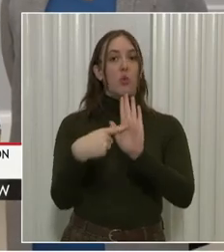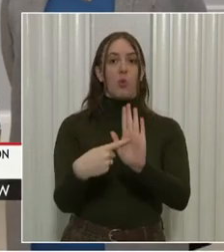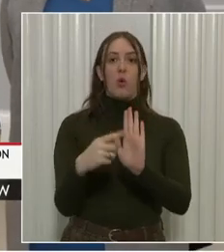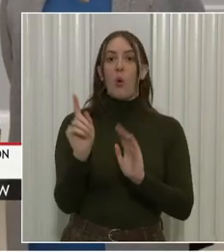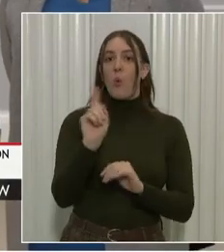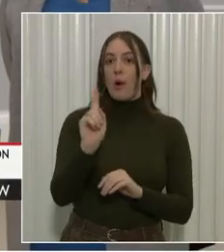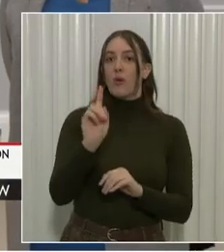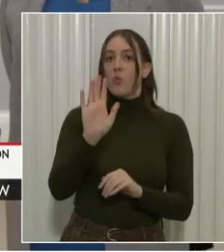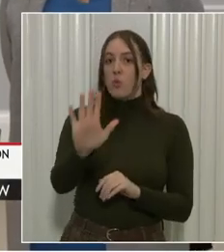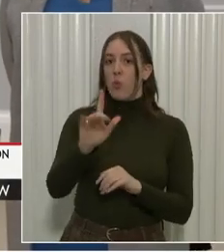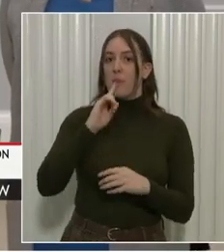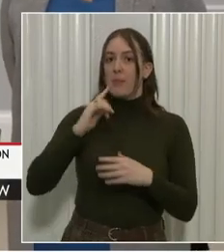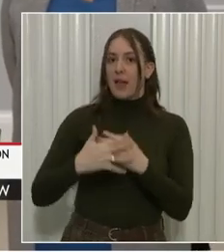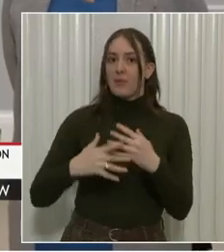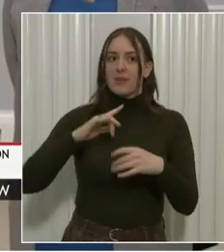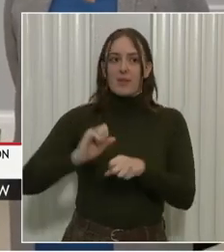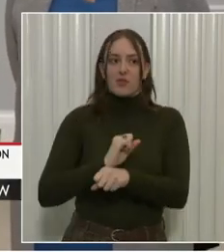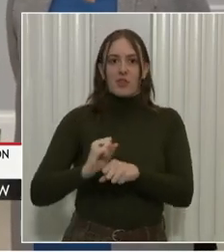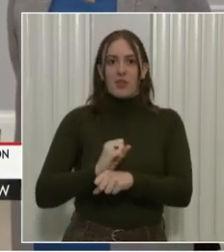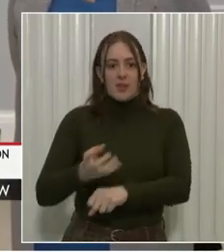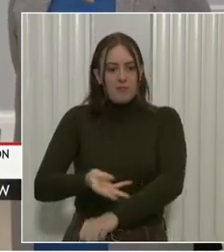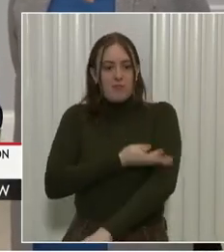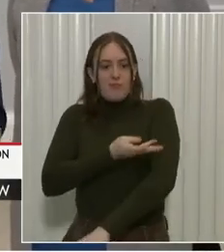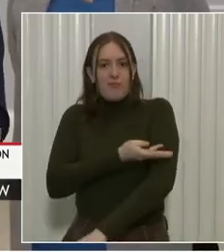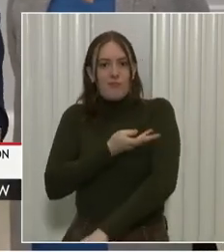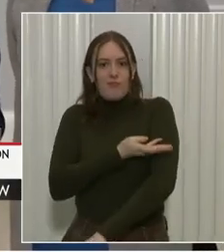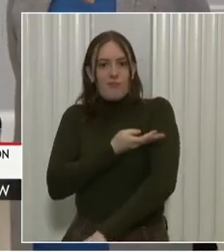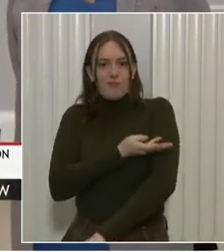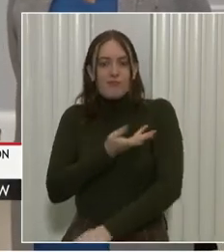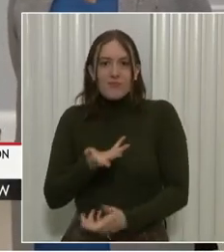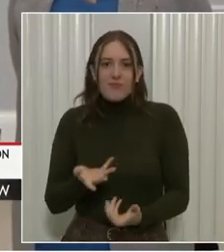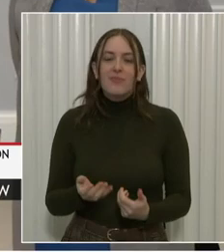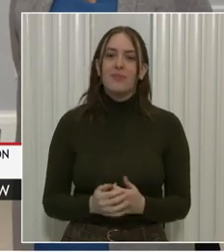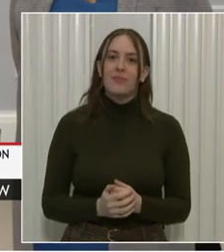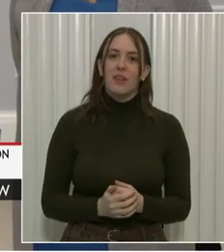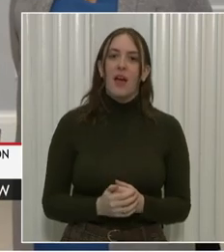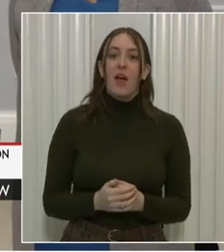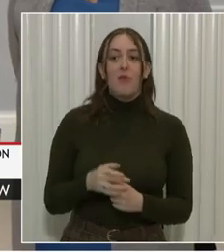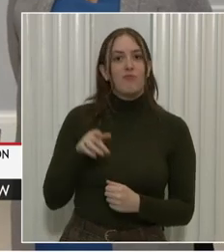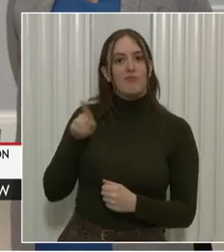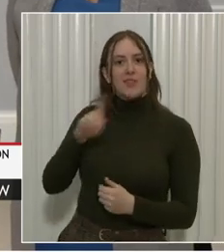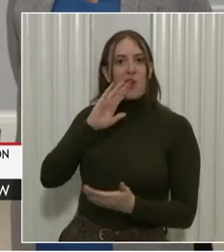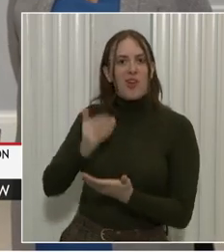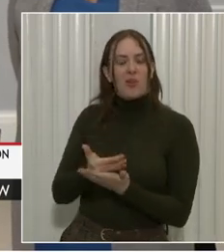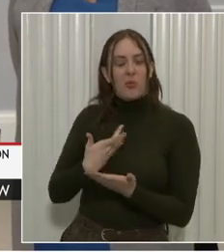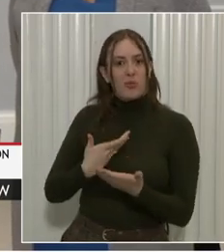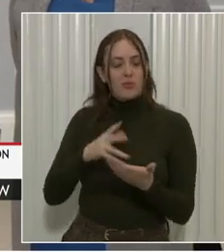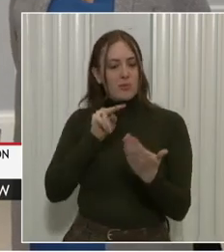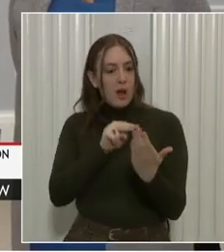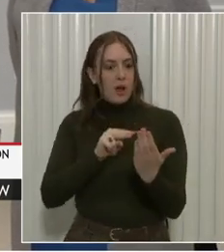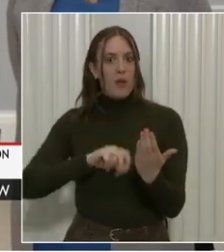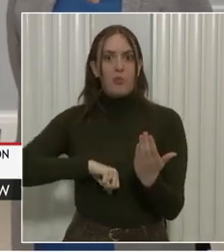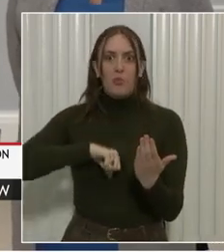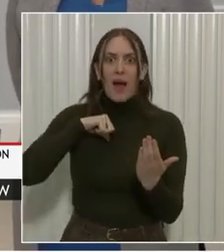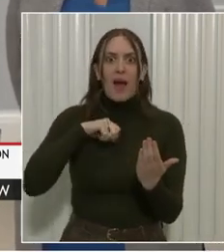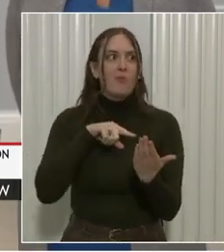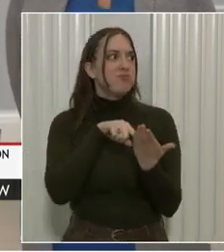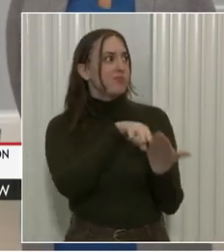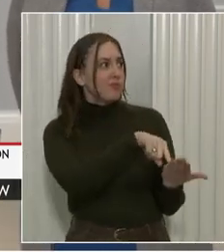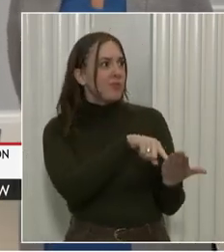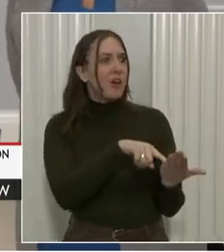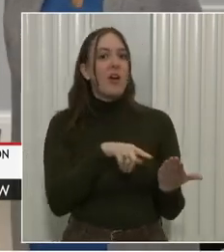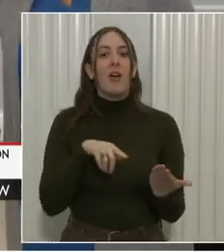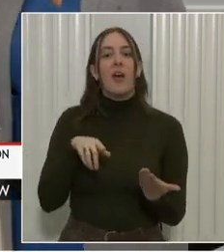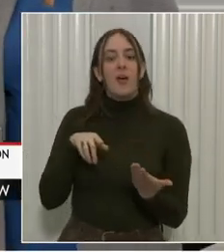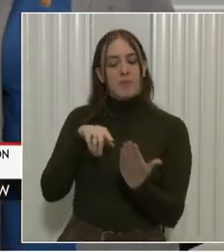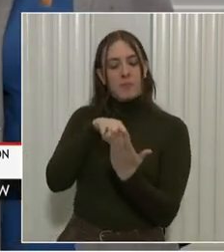blood was actually used. And she showed me the screen, and she was very proud. We were eating sushi, and it said, "You've helped save more than one